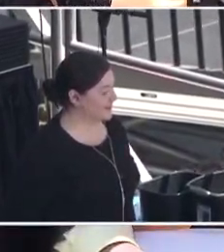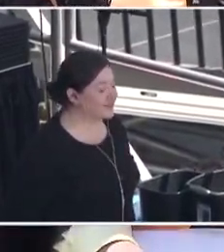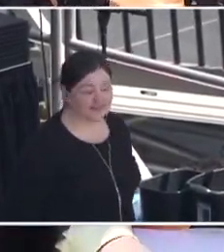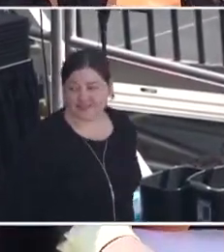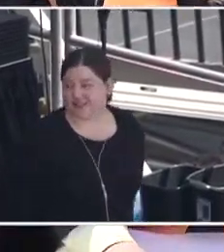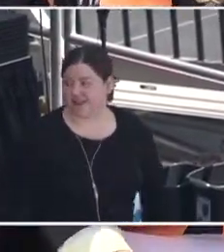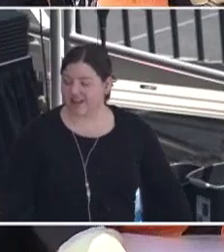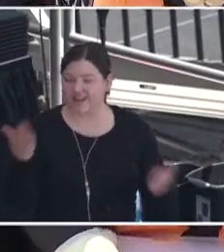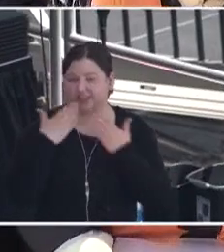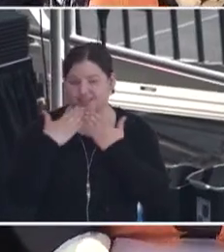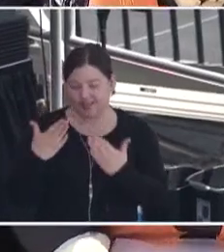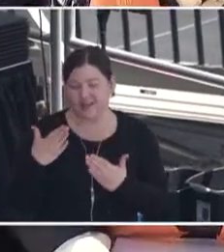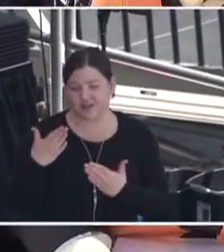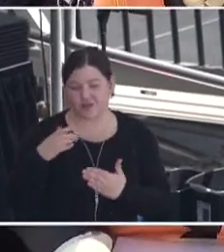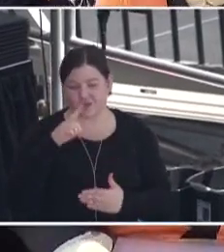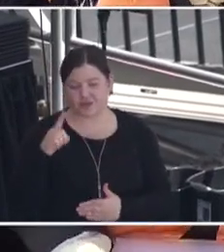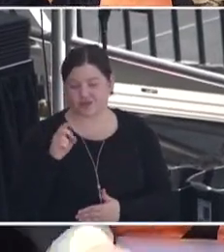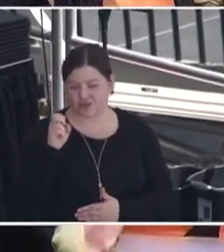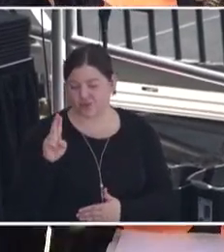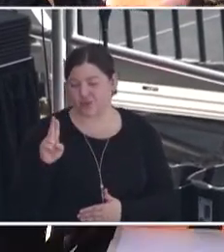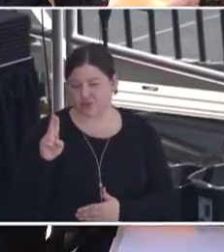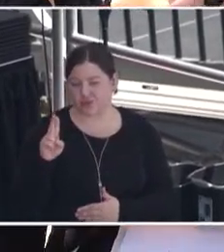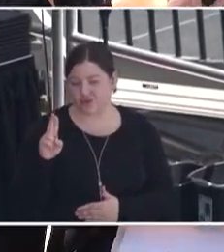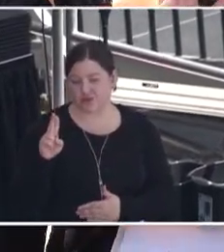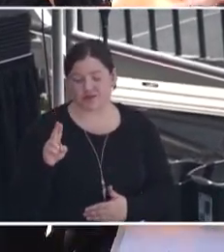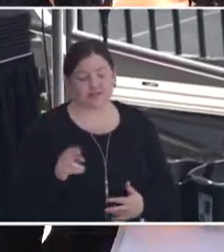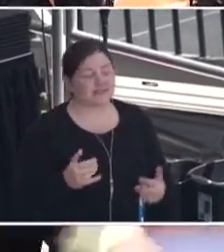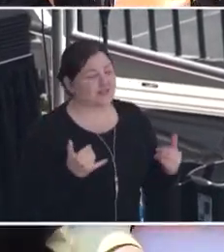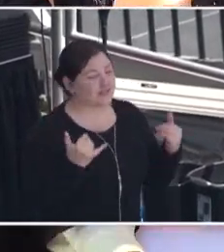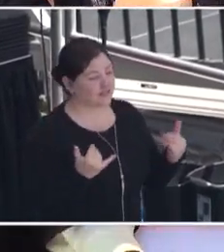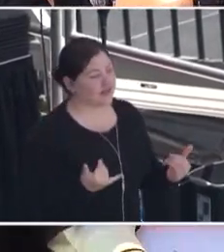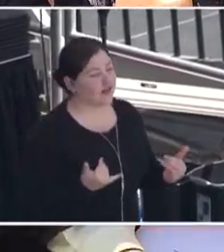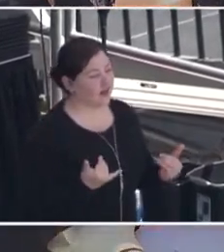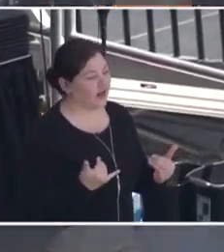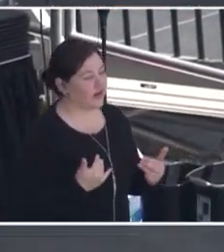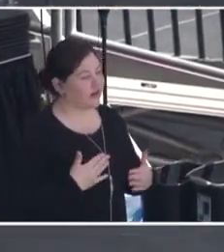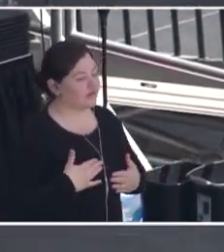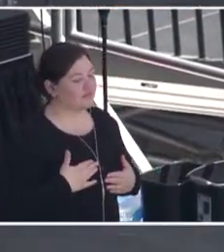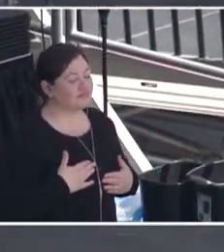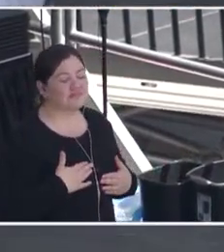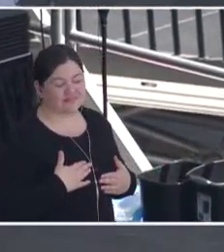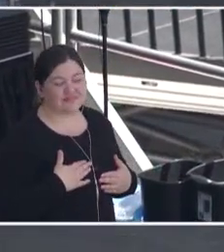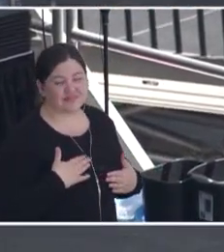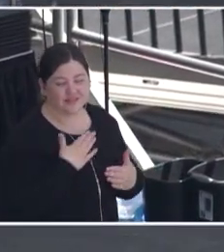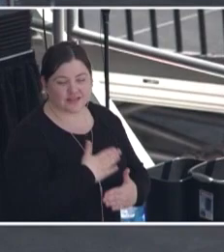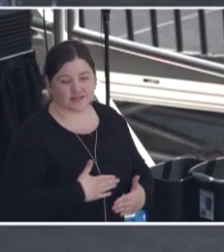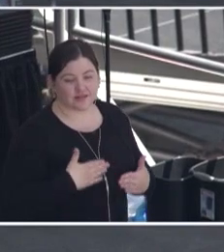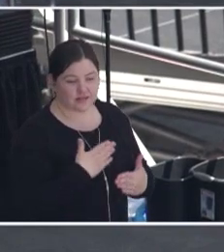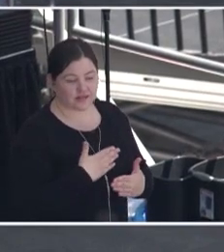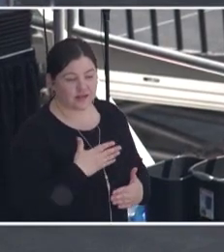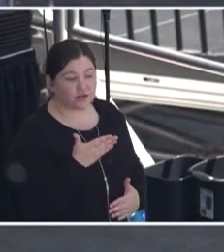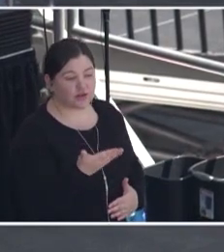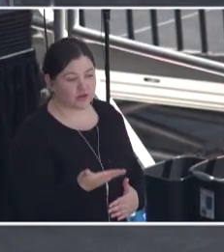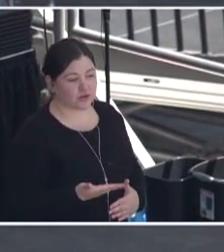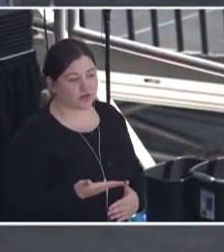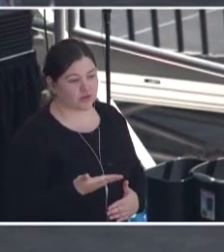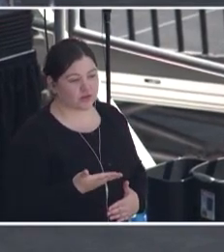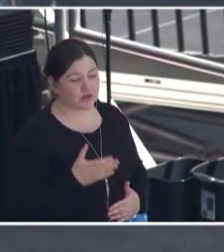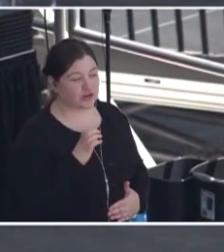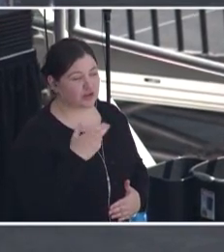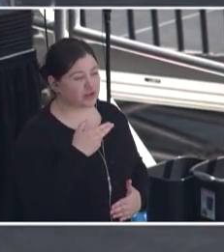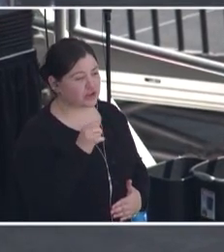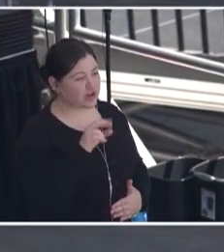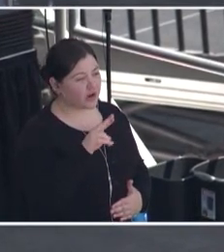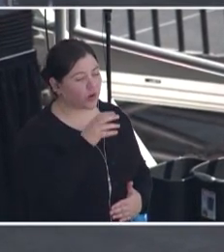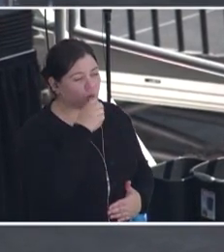Thank you, Chairwoman Zuhr. It is now my pleasure to introduce the Chairwoman of the